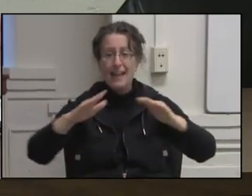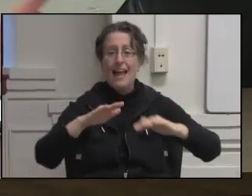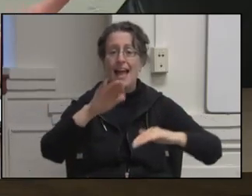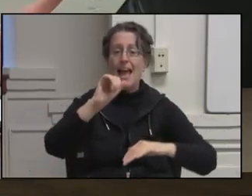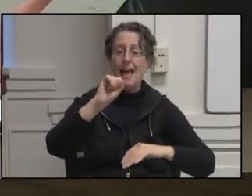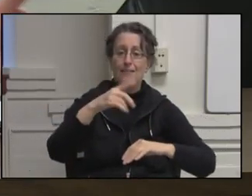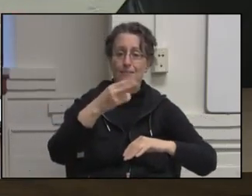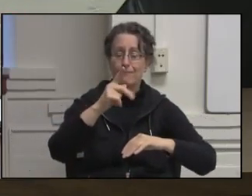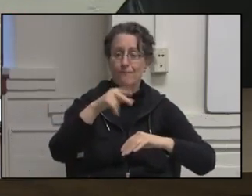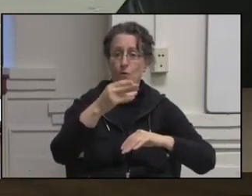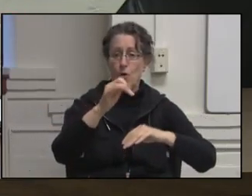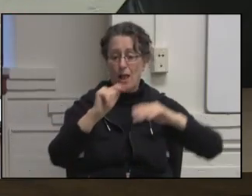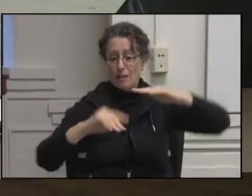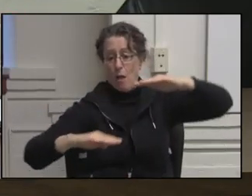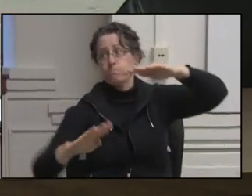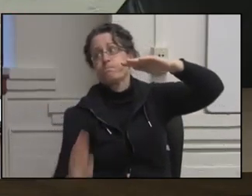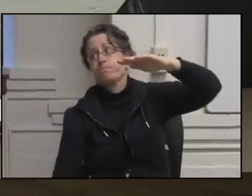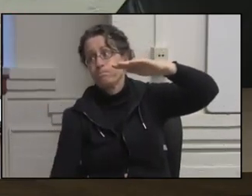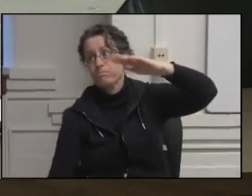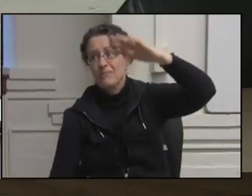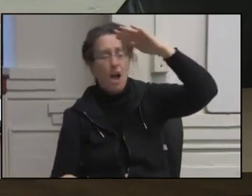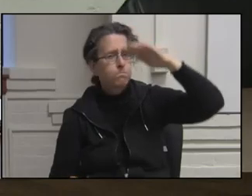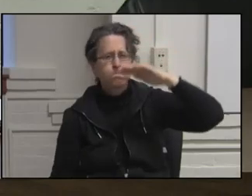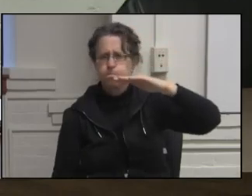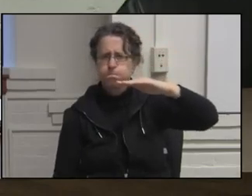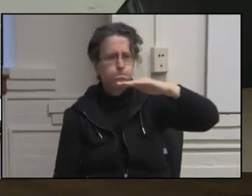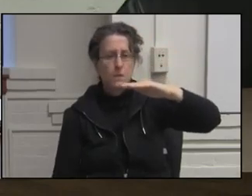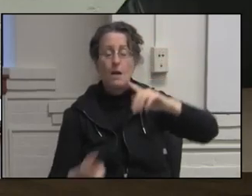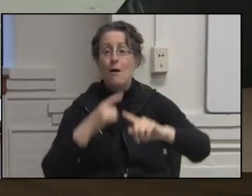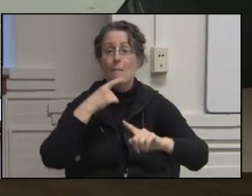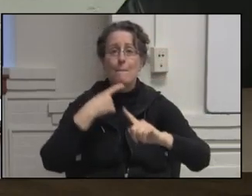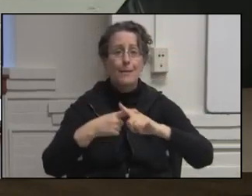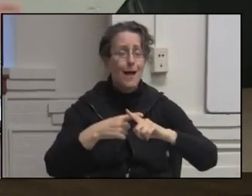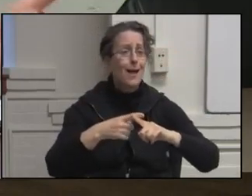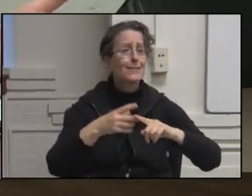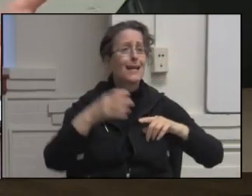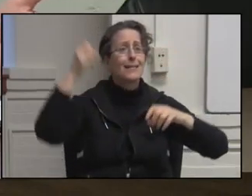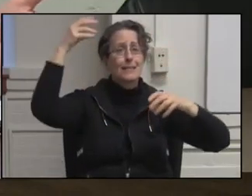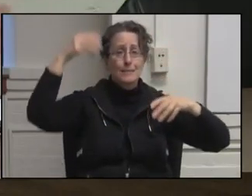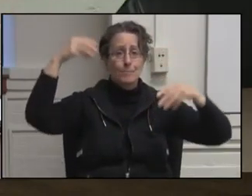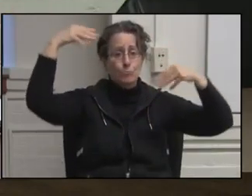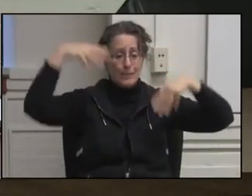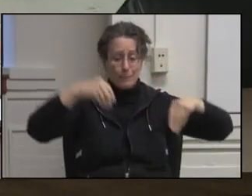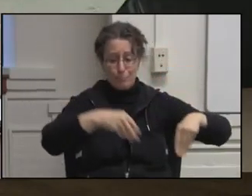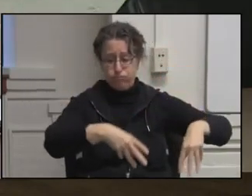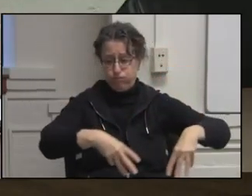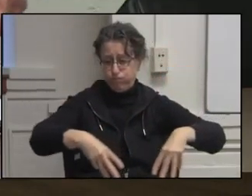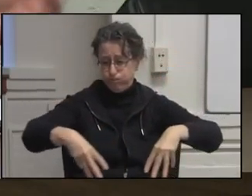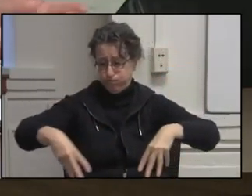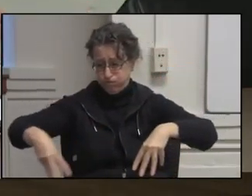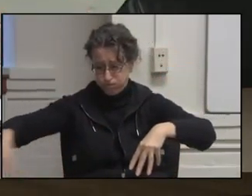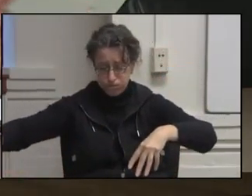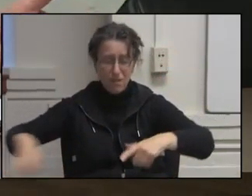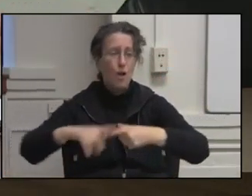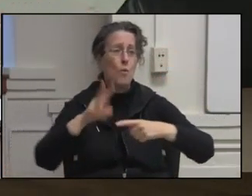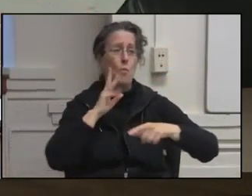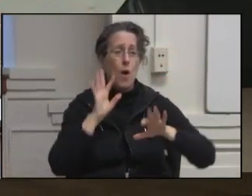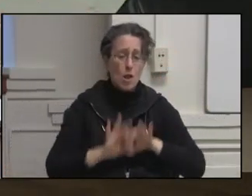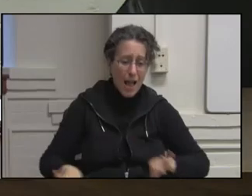300-foot section, there's about 11 services, sprinkler services and smaller lines. So there's a lot of work in this